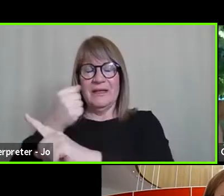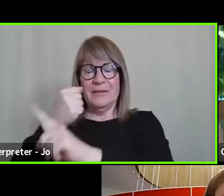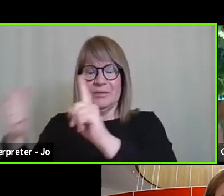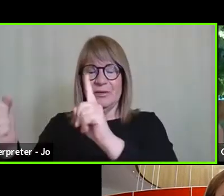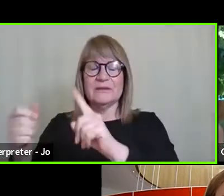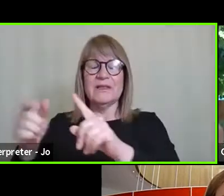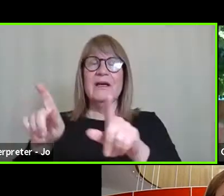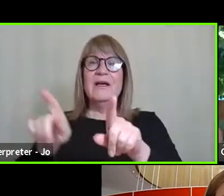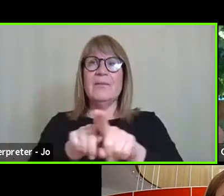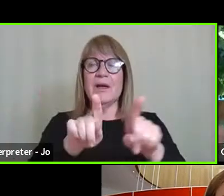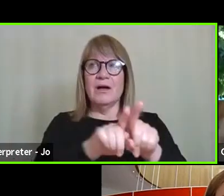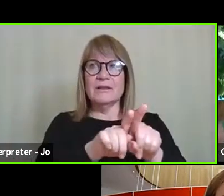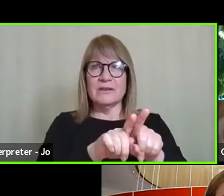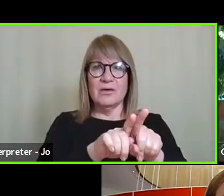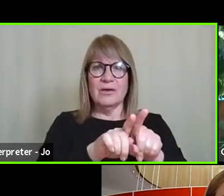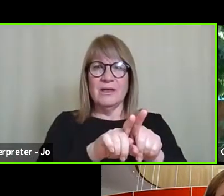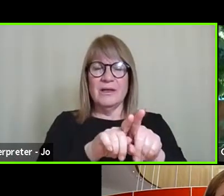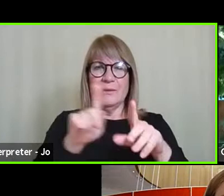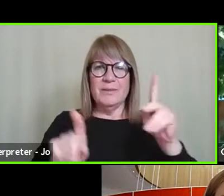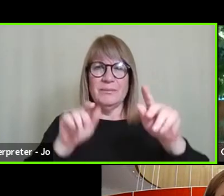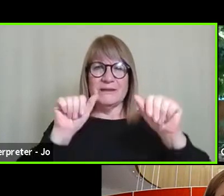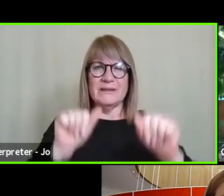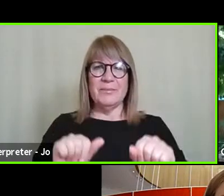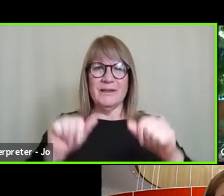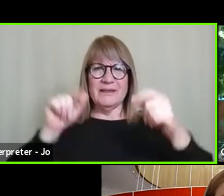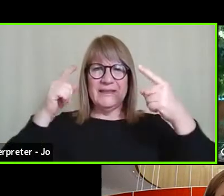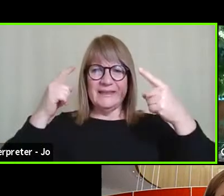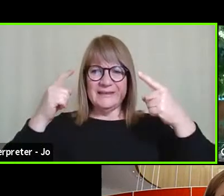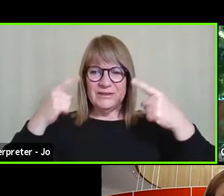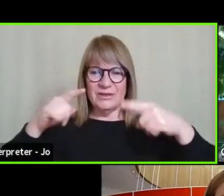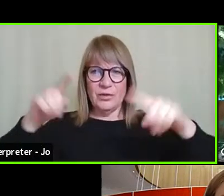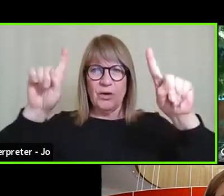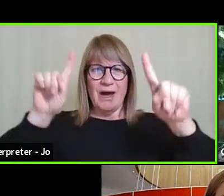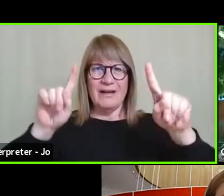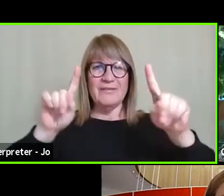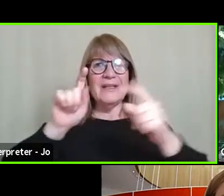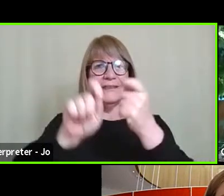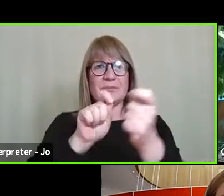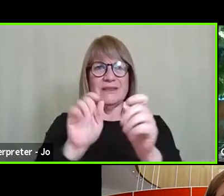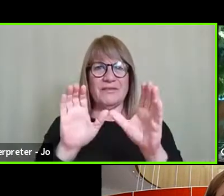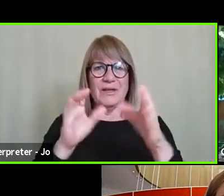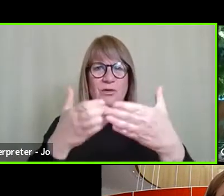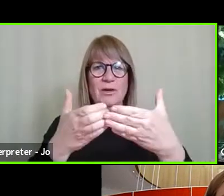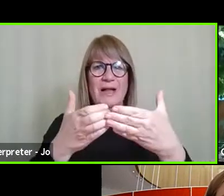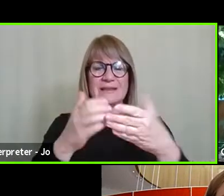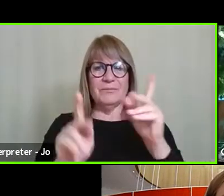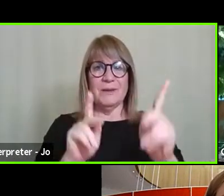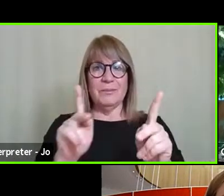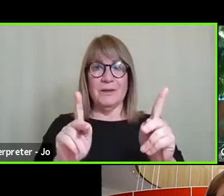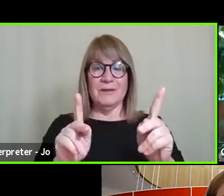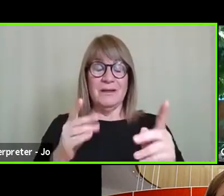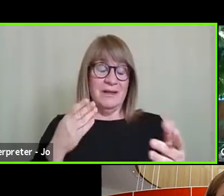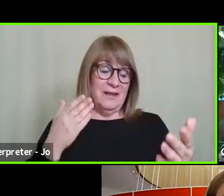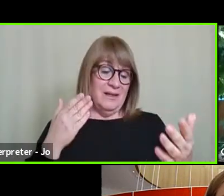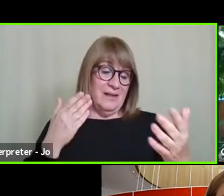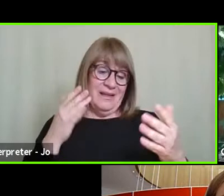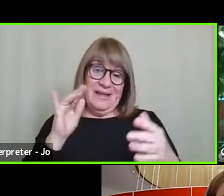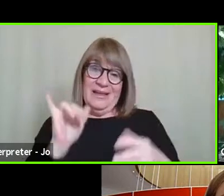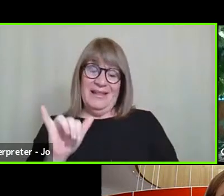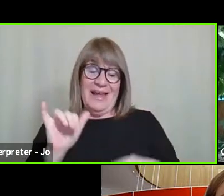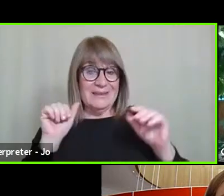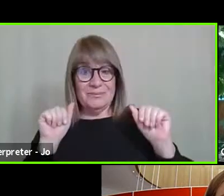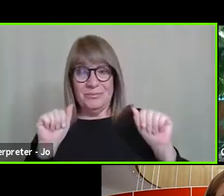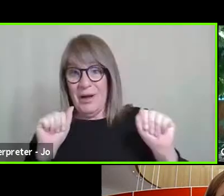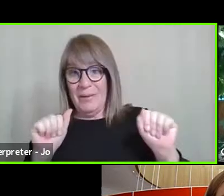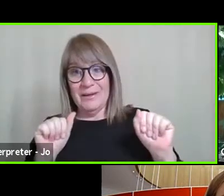thwart people's ability to thrive in specific classes of people um and you know that's perhaps one of the things that's most